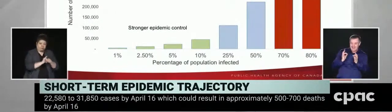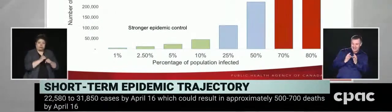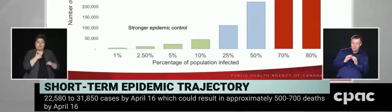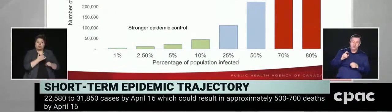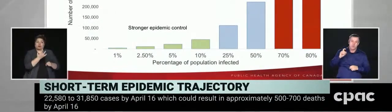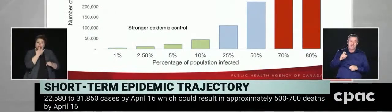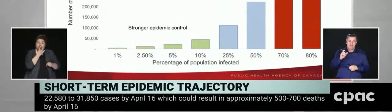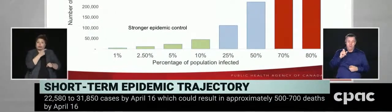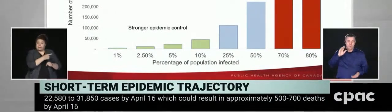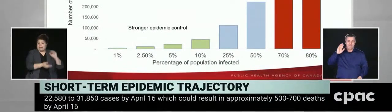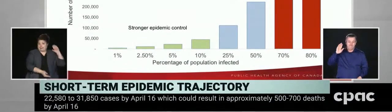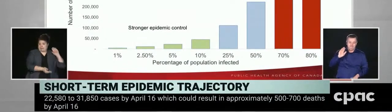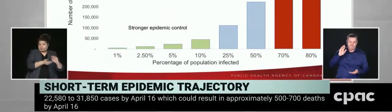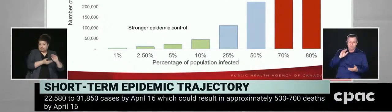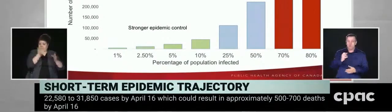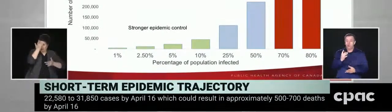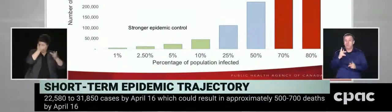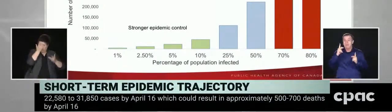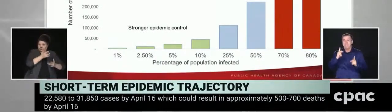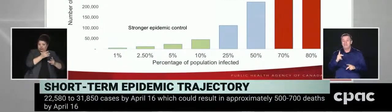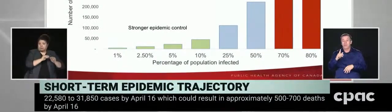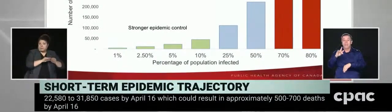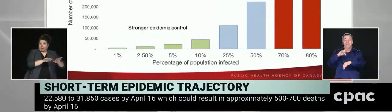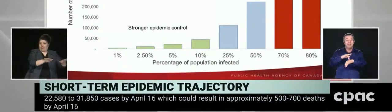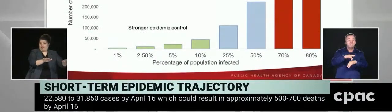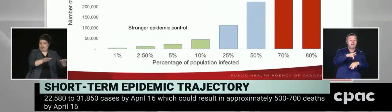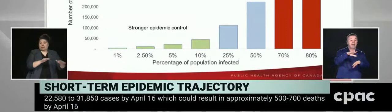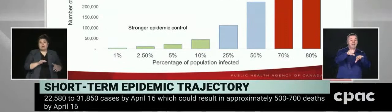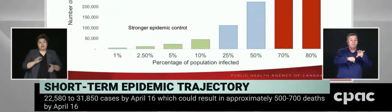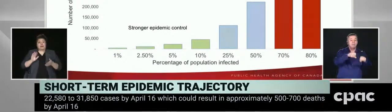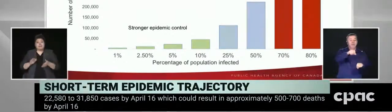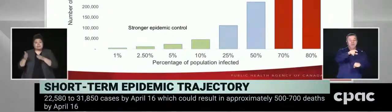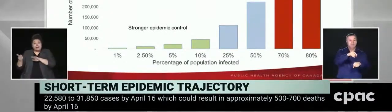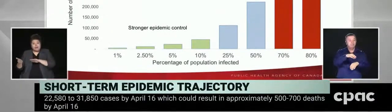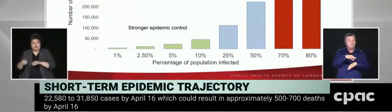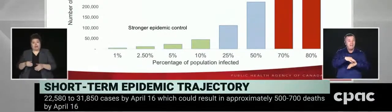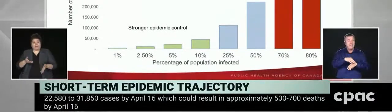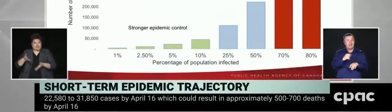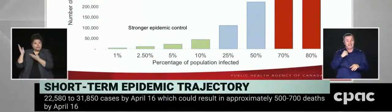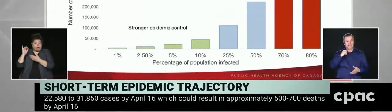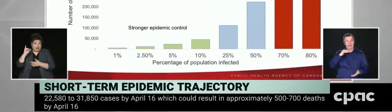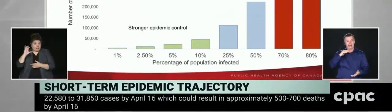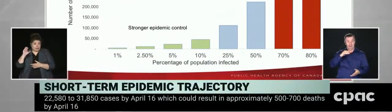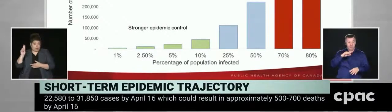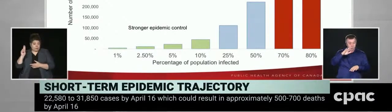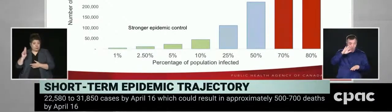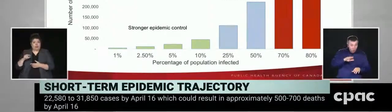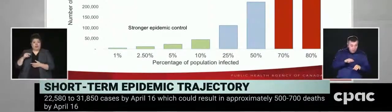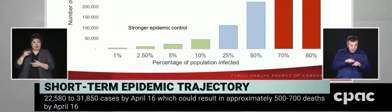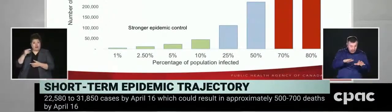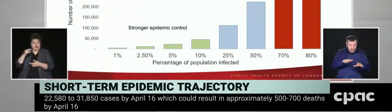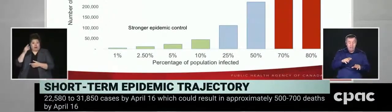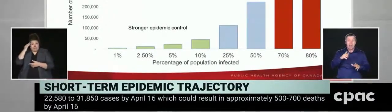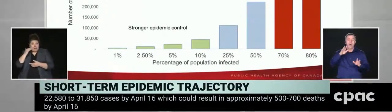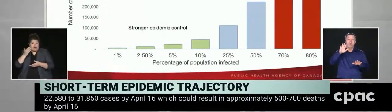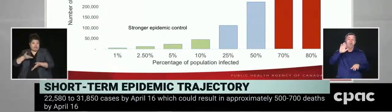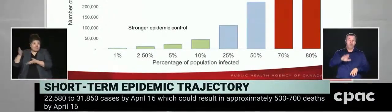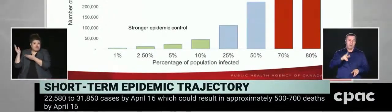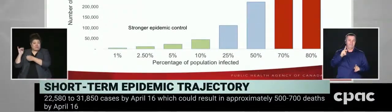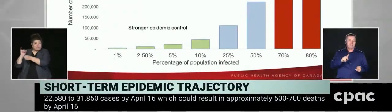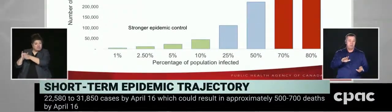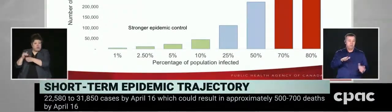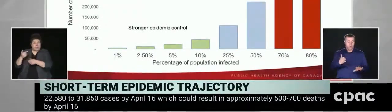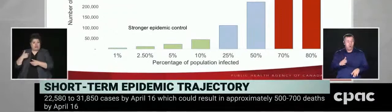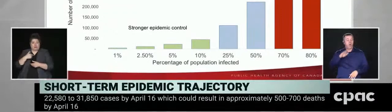to keep deaths, ICU admissions, and hospitalizations as low as possible. The resolve and the level